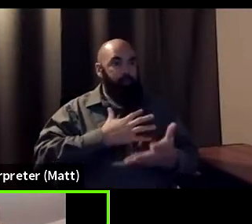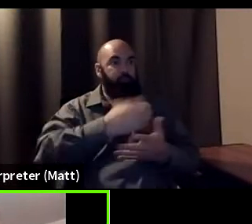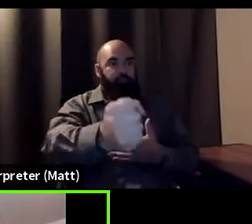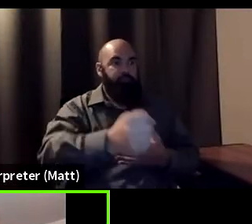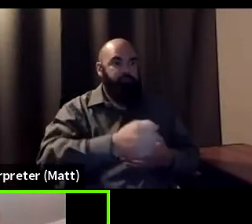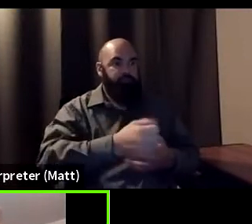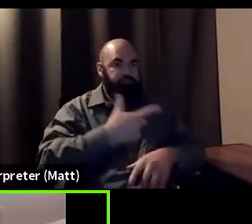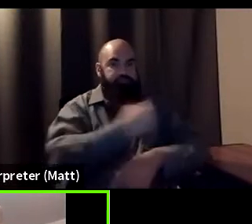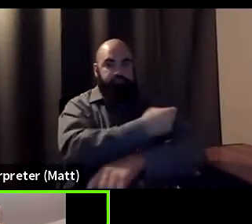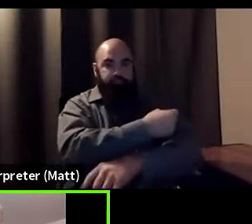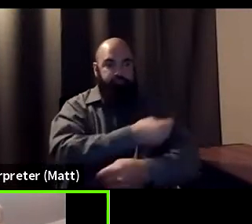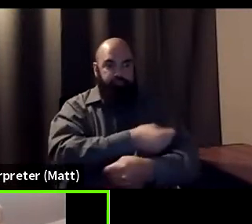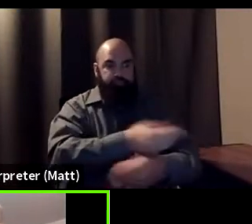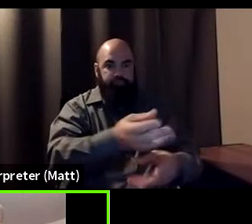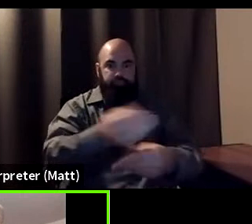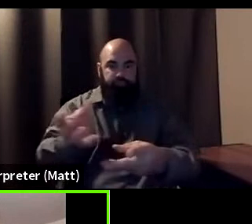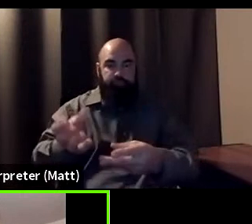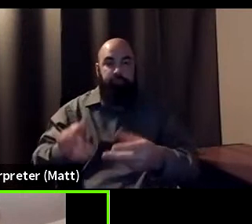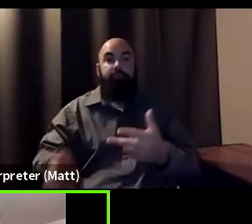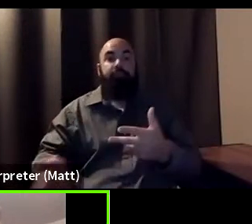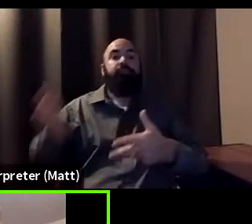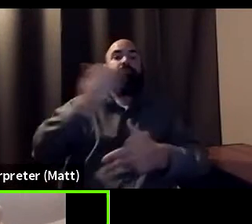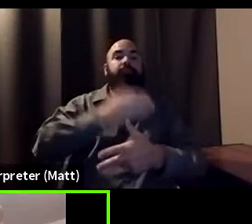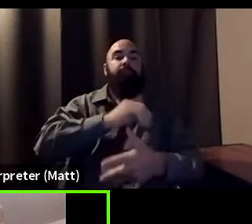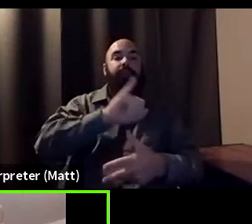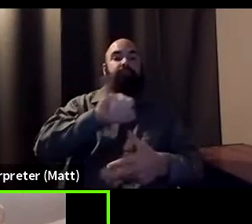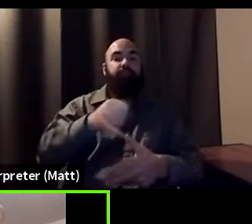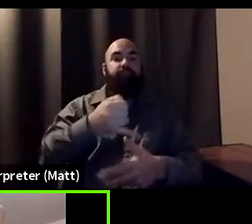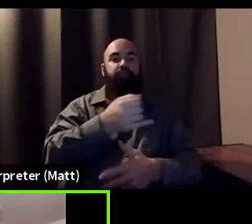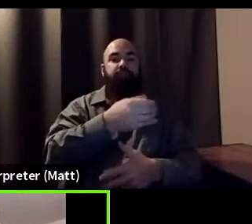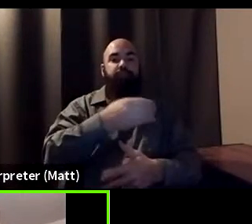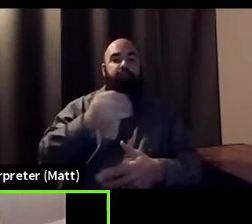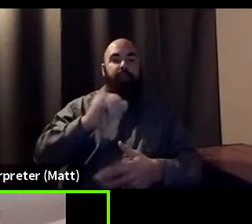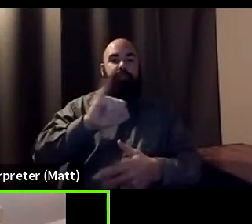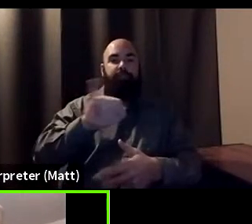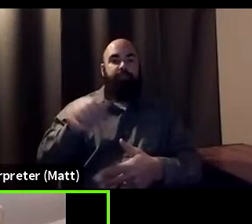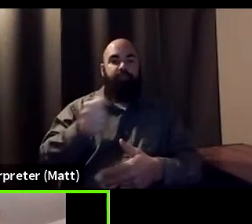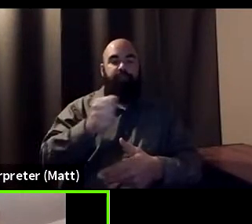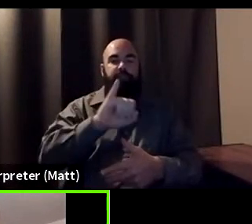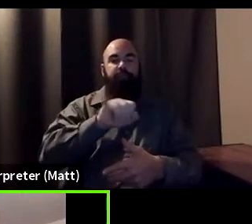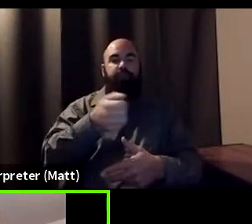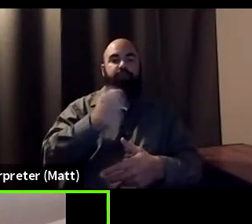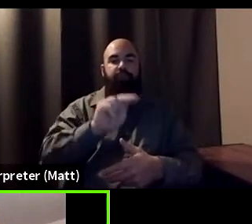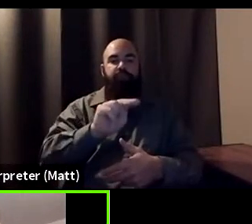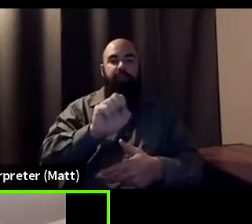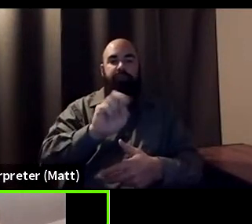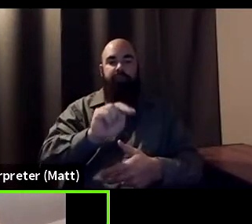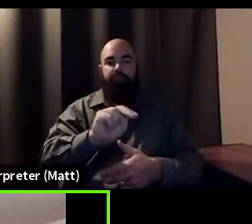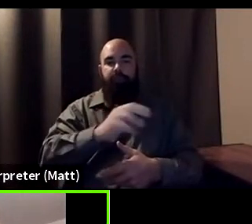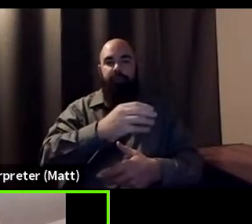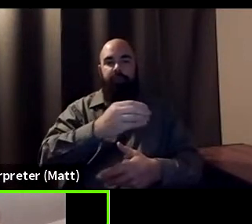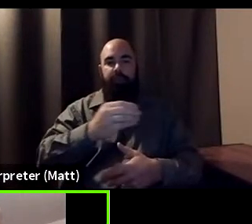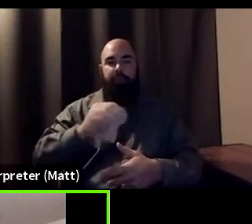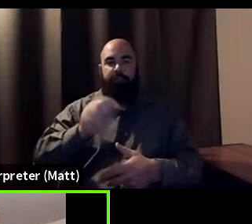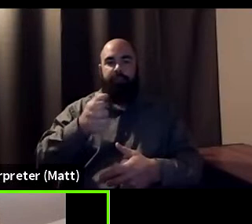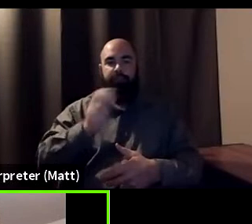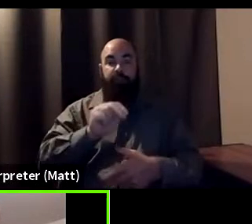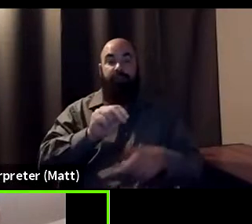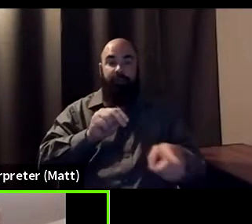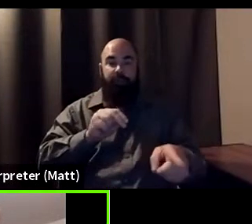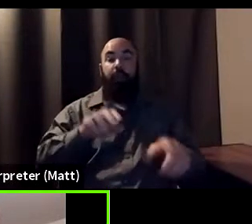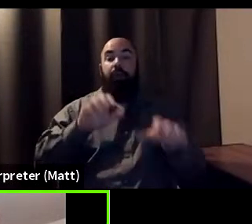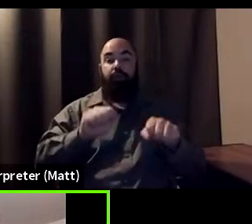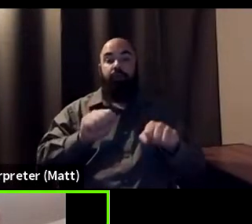administering it. With the Johnson & Johnson, there's been a lot of attention paid to the efficacy numbers and the single dose of the